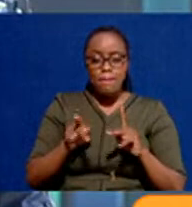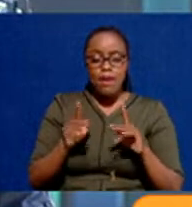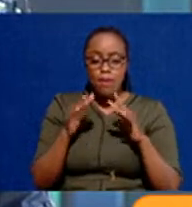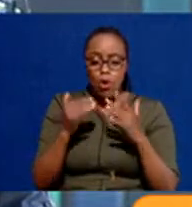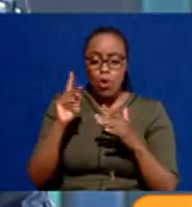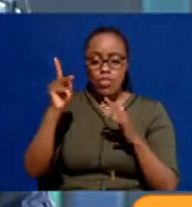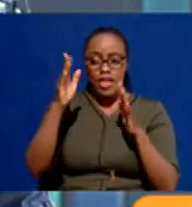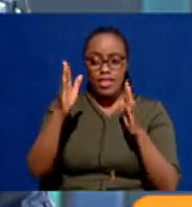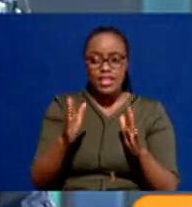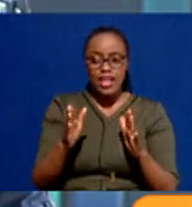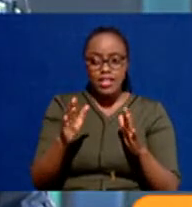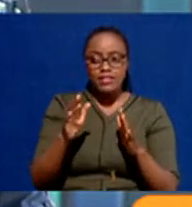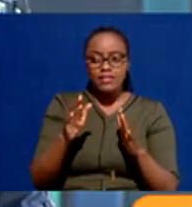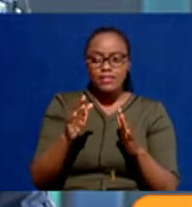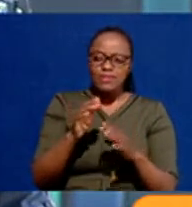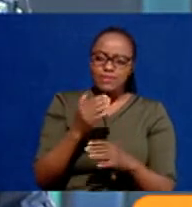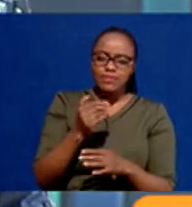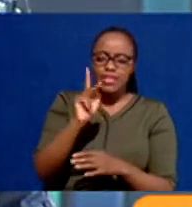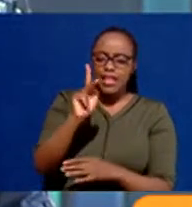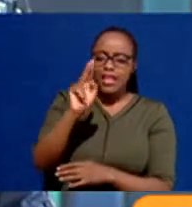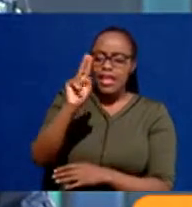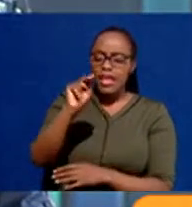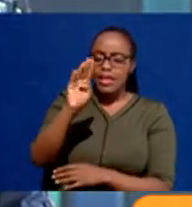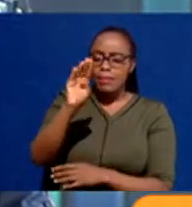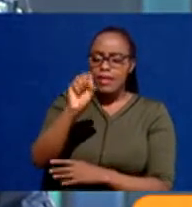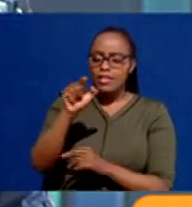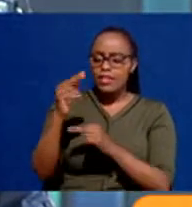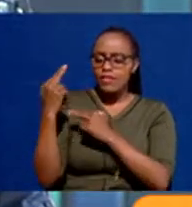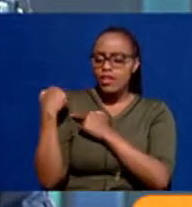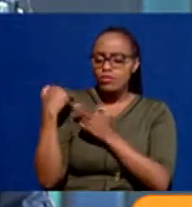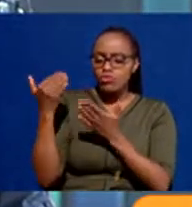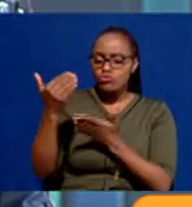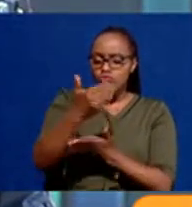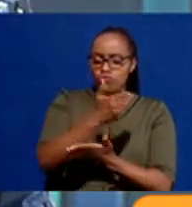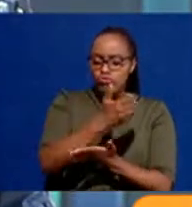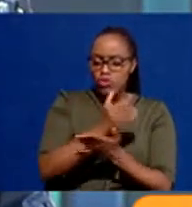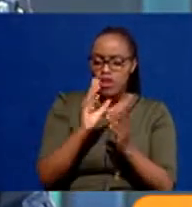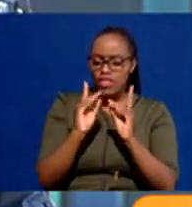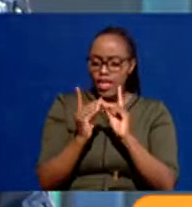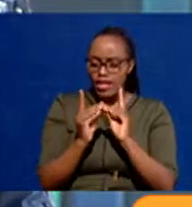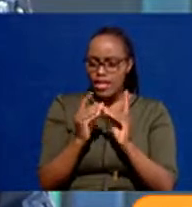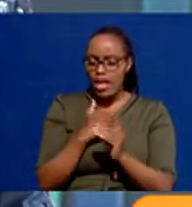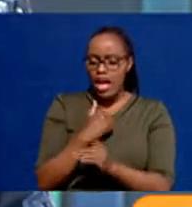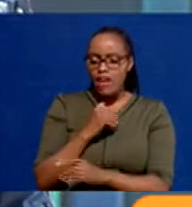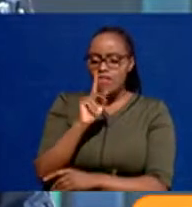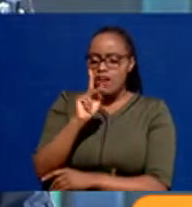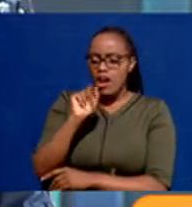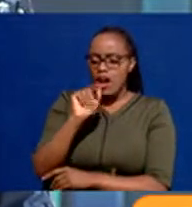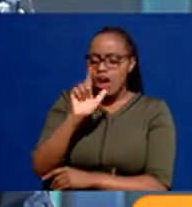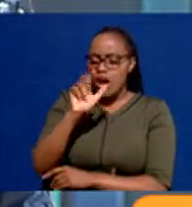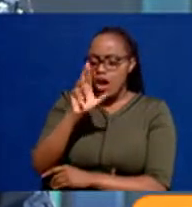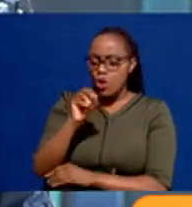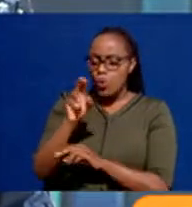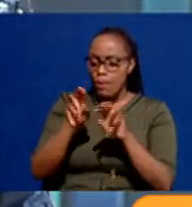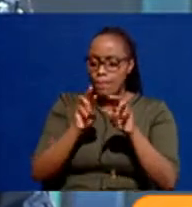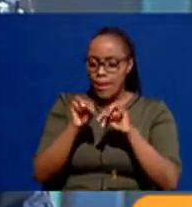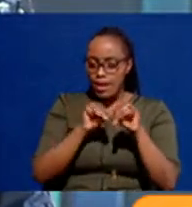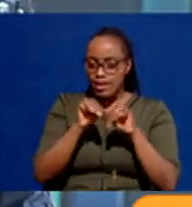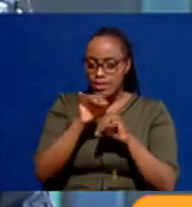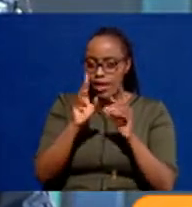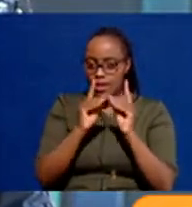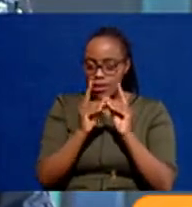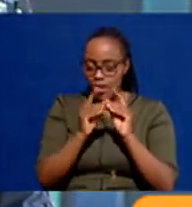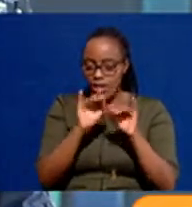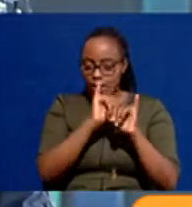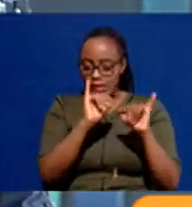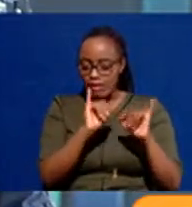know, Kenya National Bureau of Statistics that is collecting the data. There's CalRO that is managing the data and cleaning it up to make